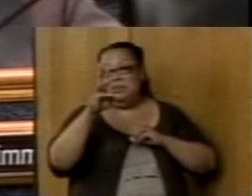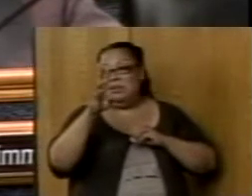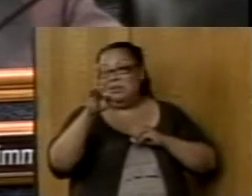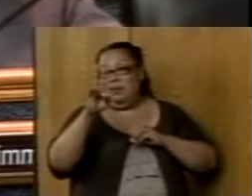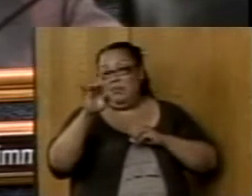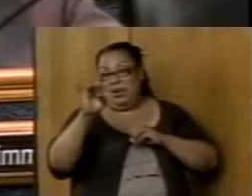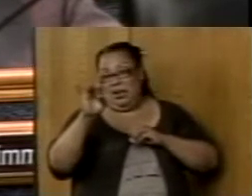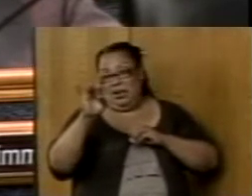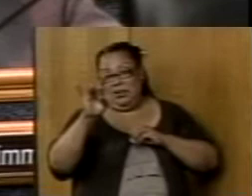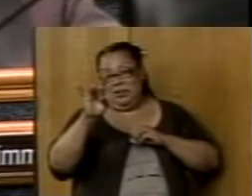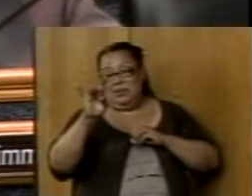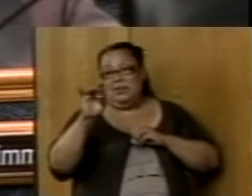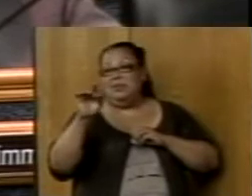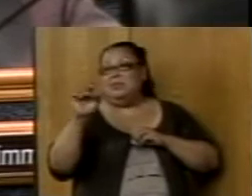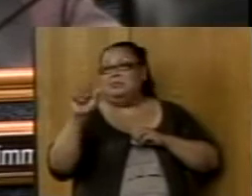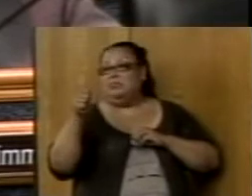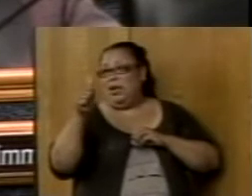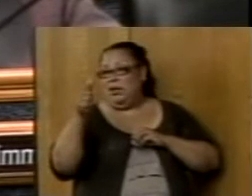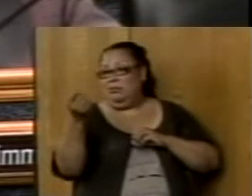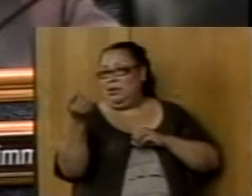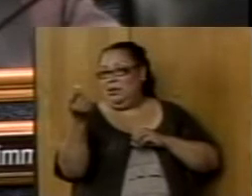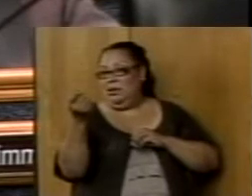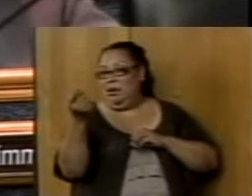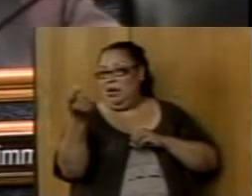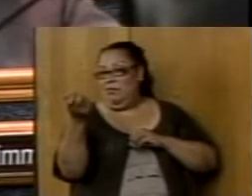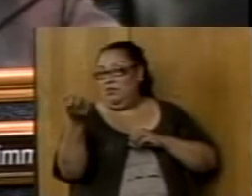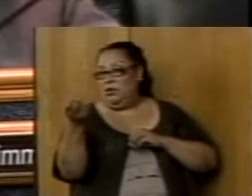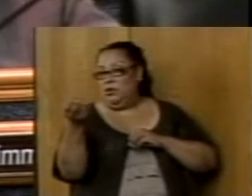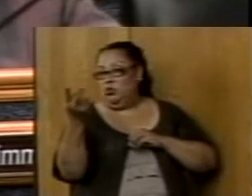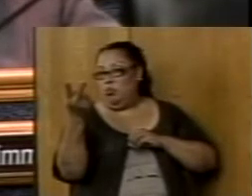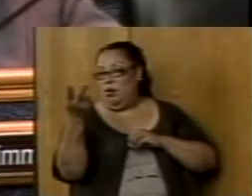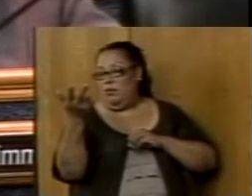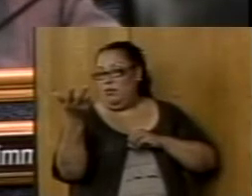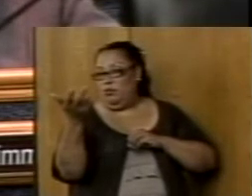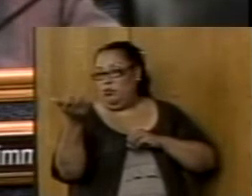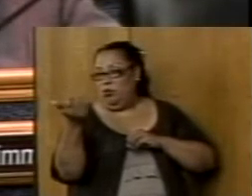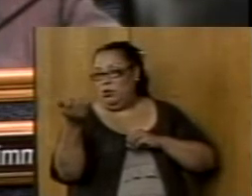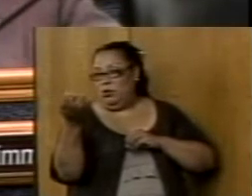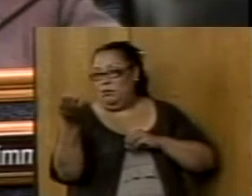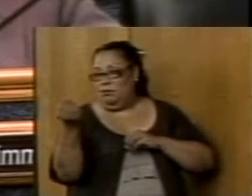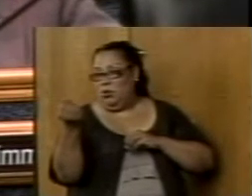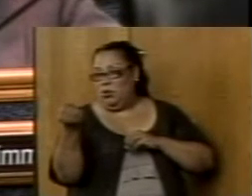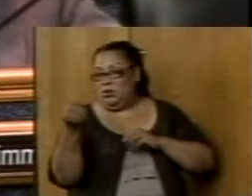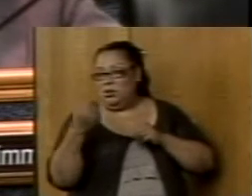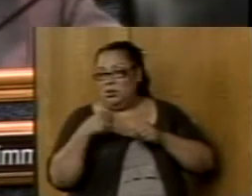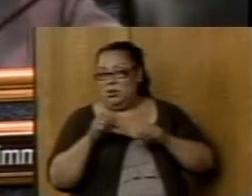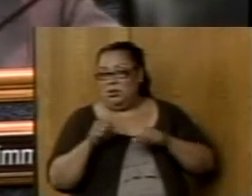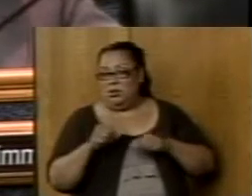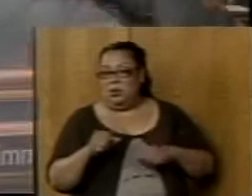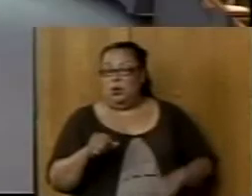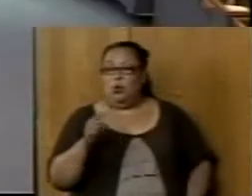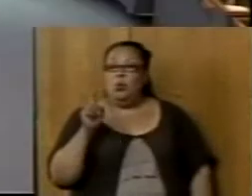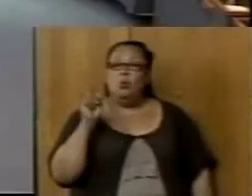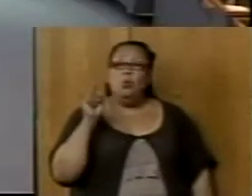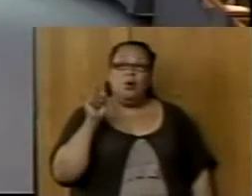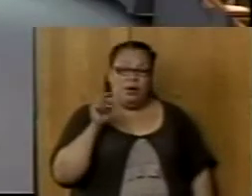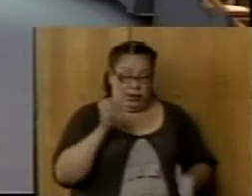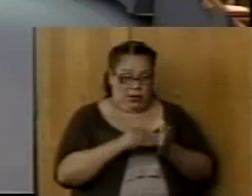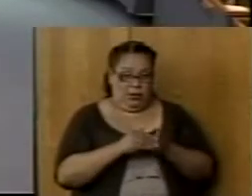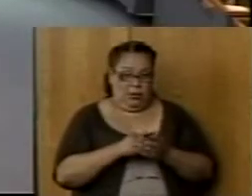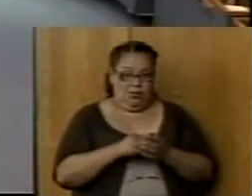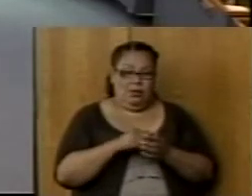8, 10, 11, and 12, 13, and 14 are still pending. Say that again, please. Number 1.